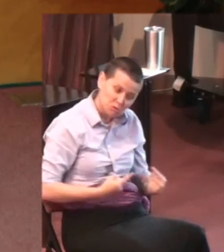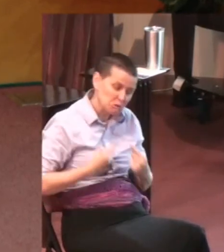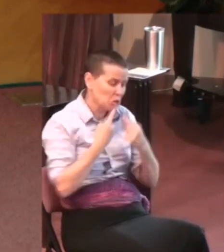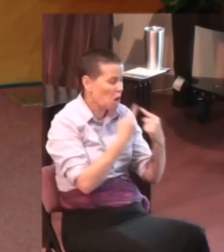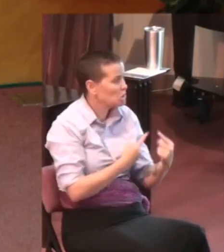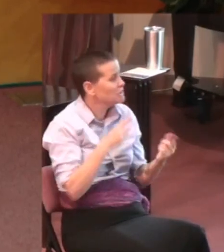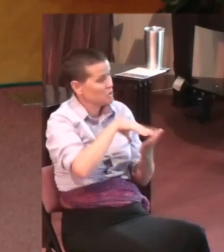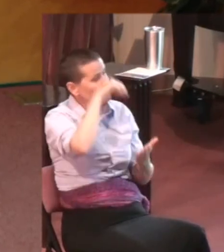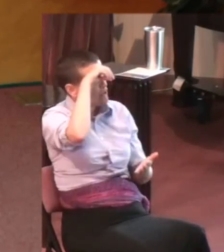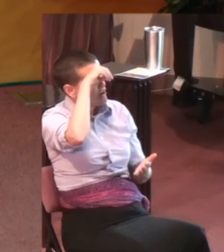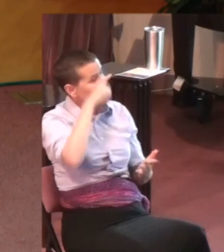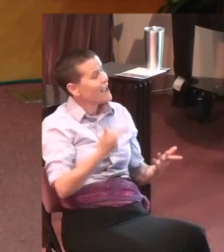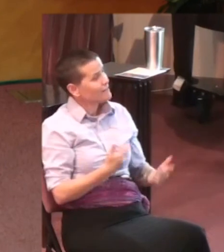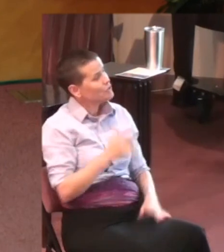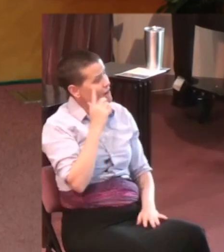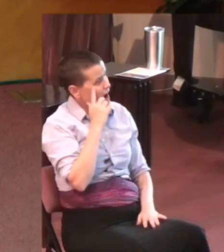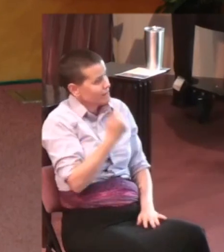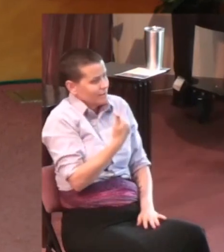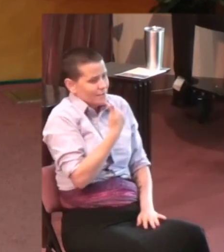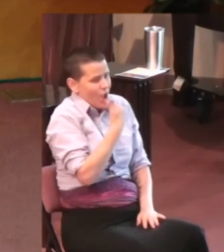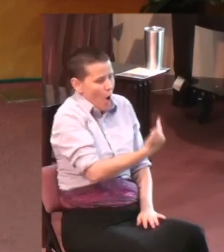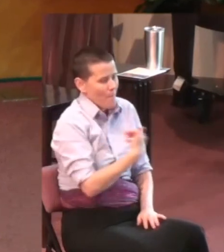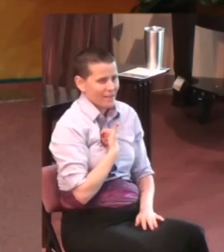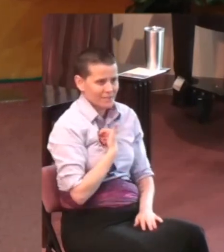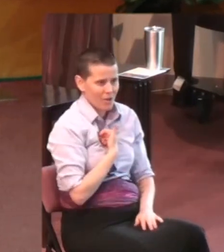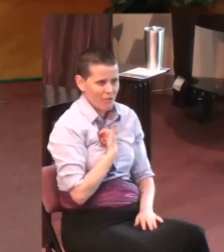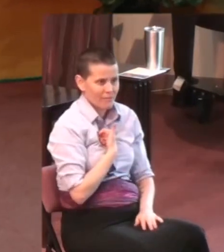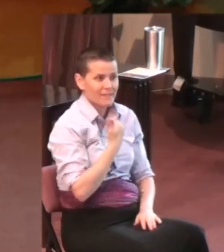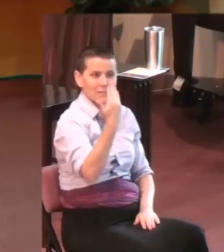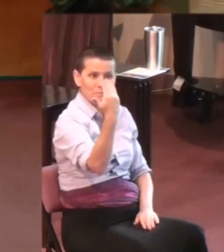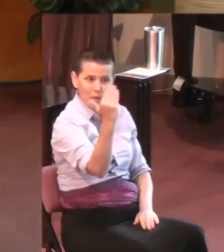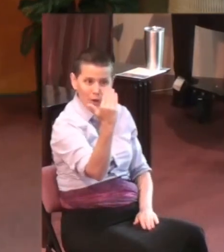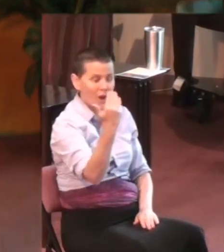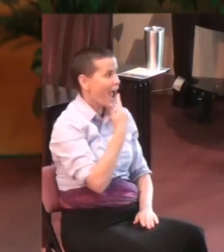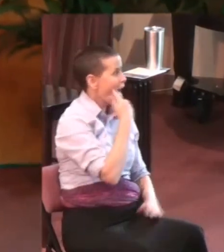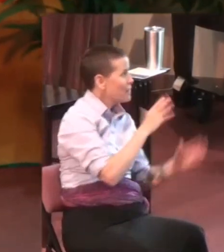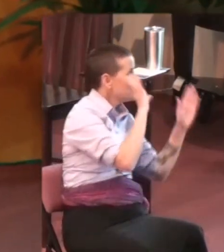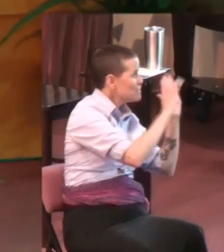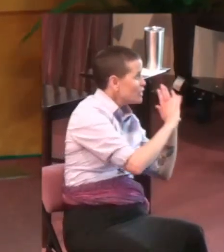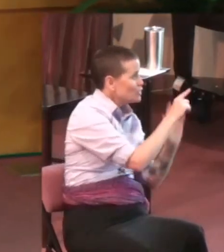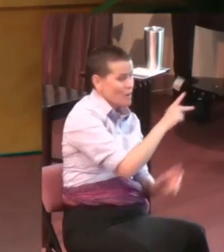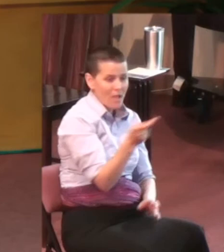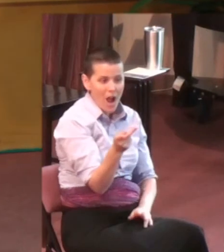I love you. Proud of you. Makes sense? Be like a little child.